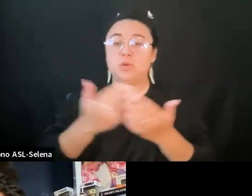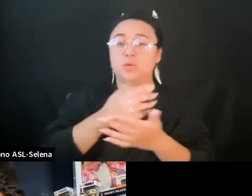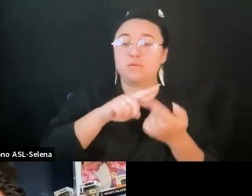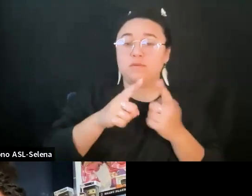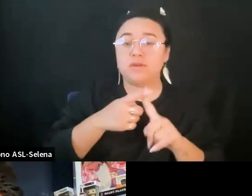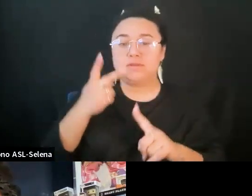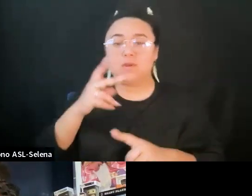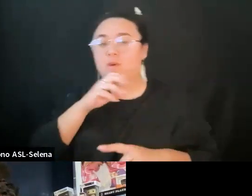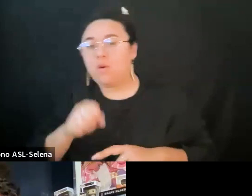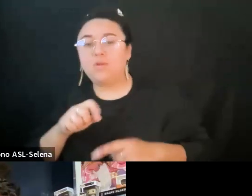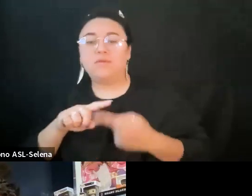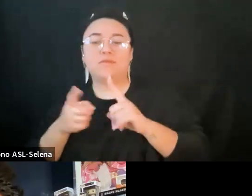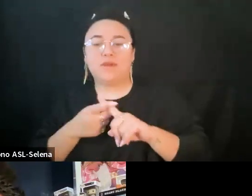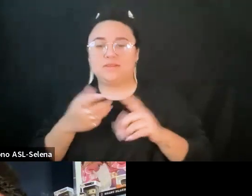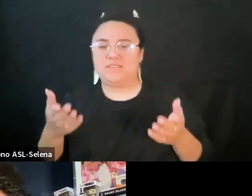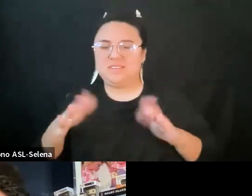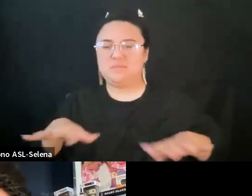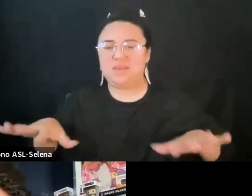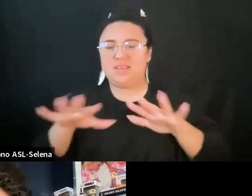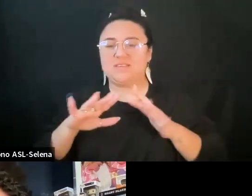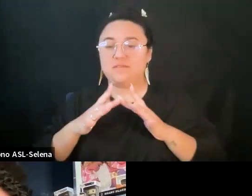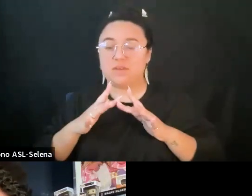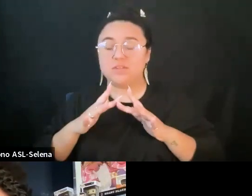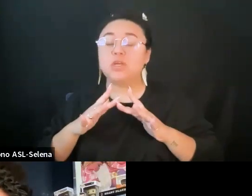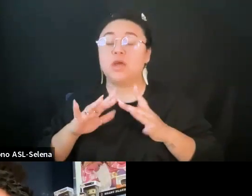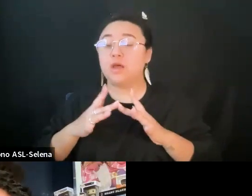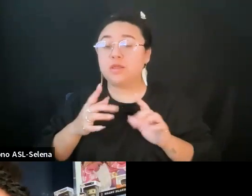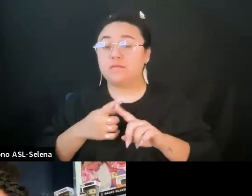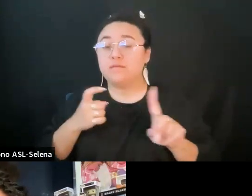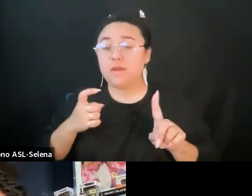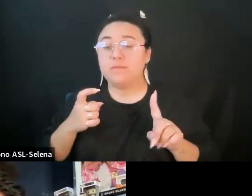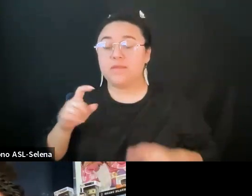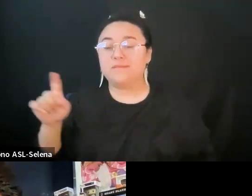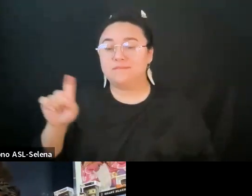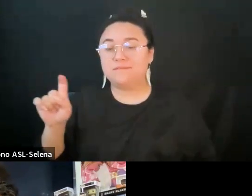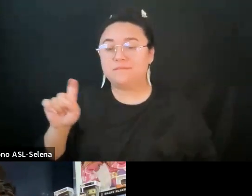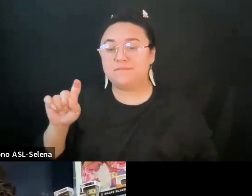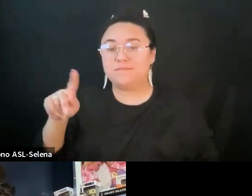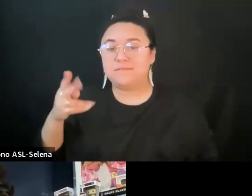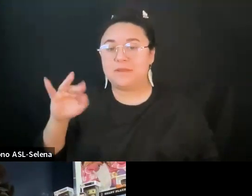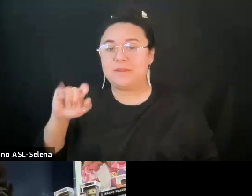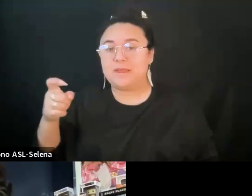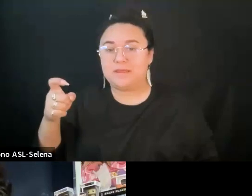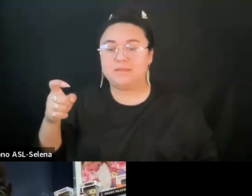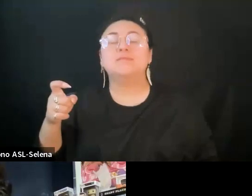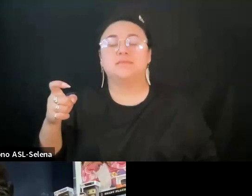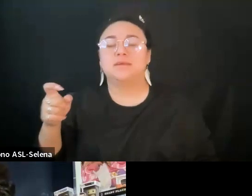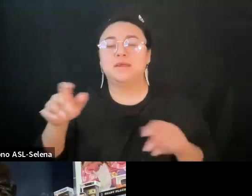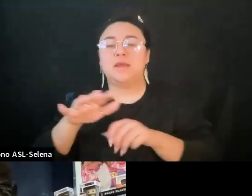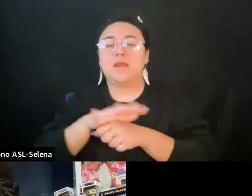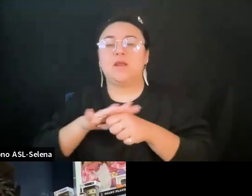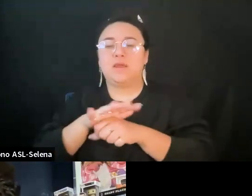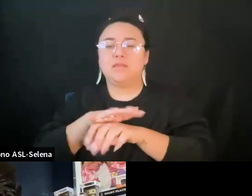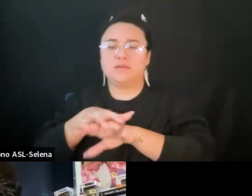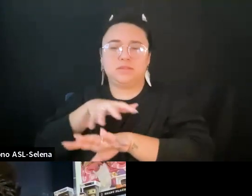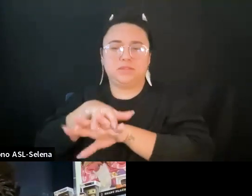virtual space. I am coming to you virtually from the greater Phoenix area, which is Autumn land. We encourage